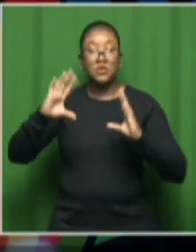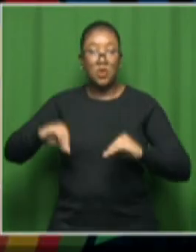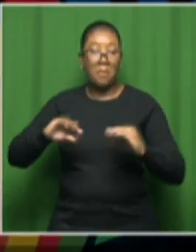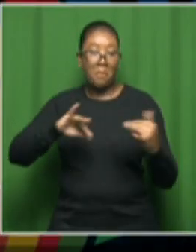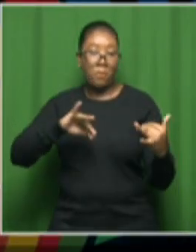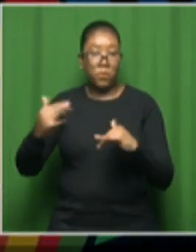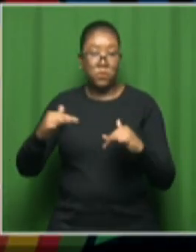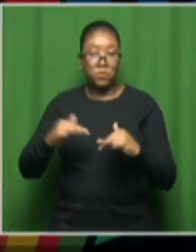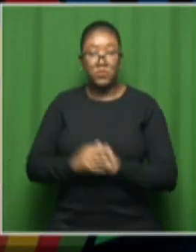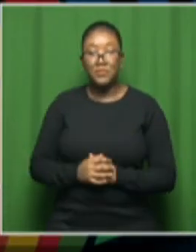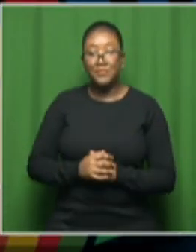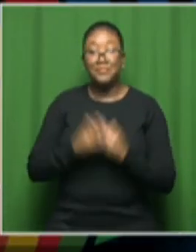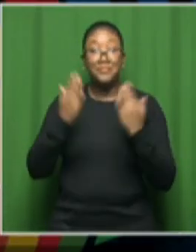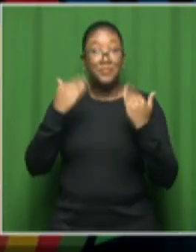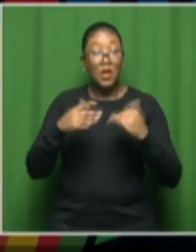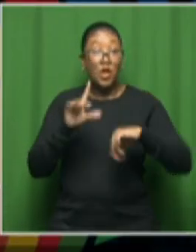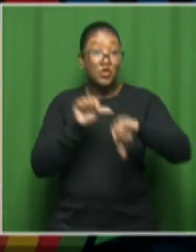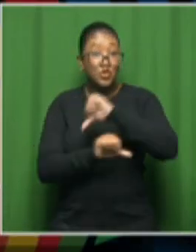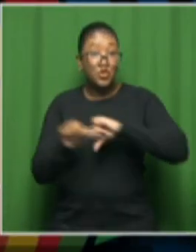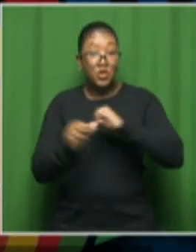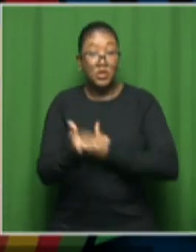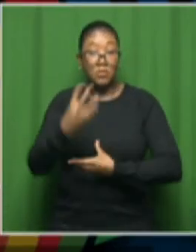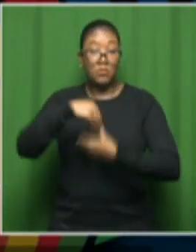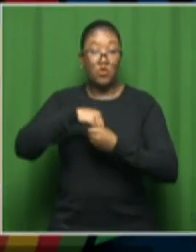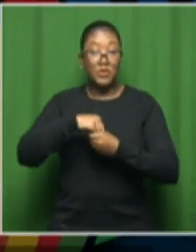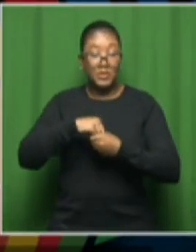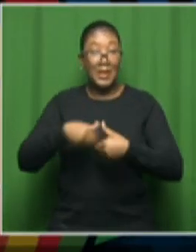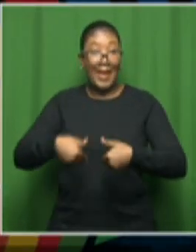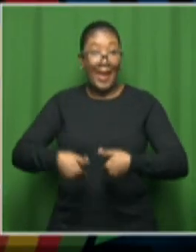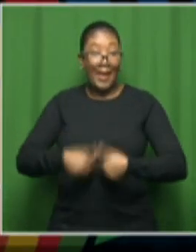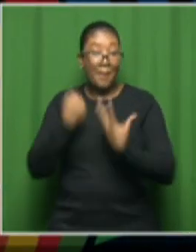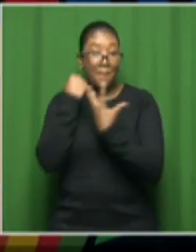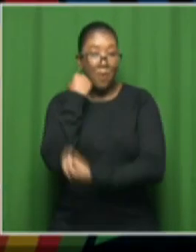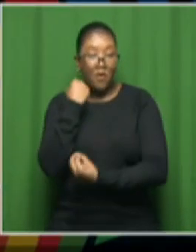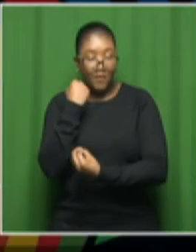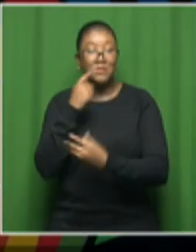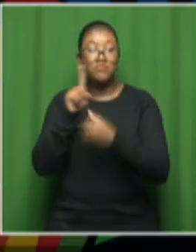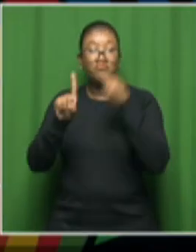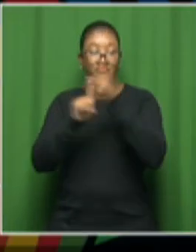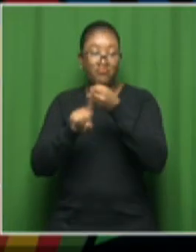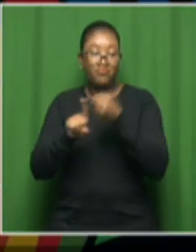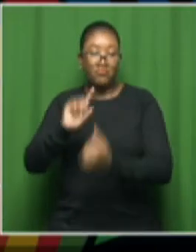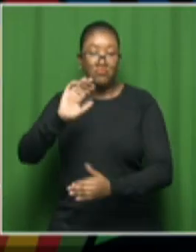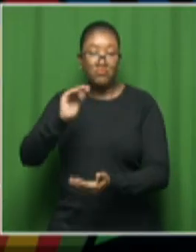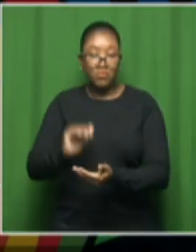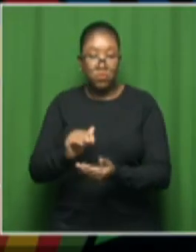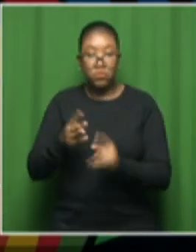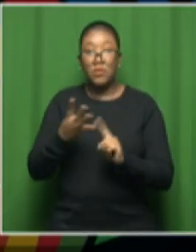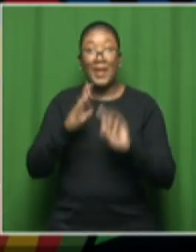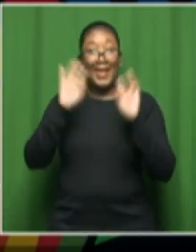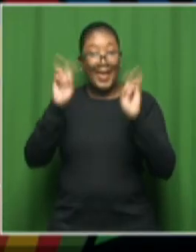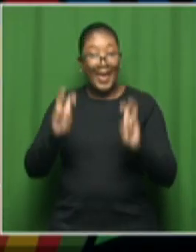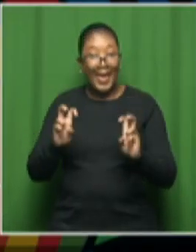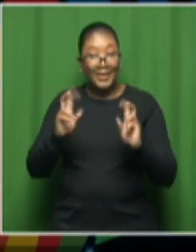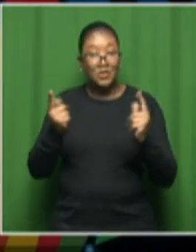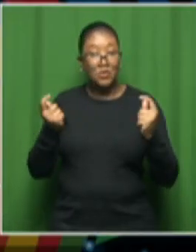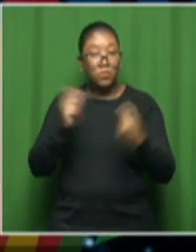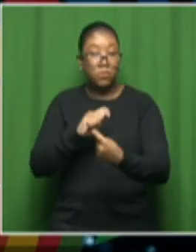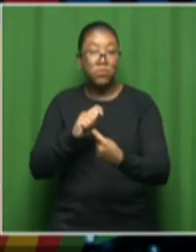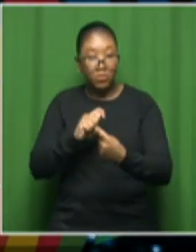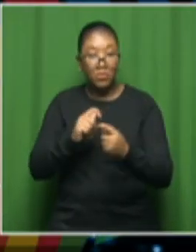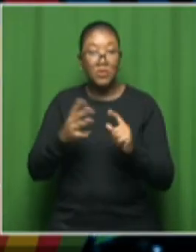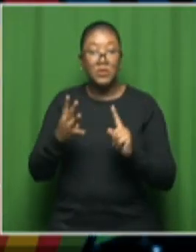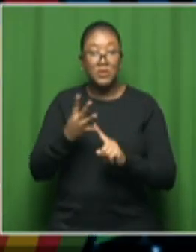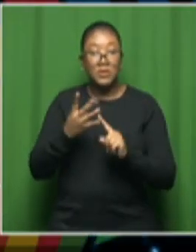areas including social inclusion and the fight against hunger and poverty, energy transitions and climate action, and the reform of